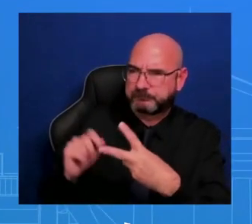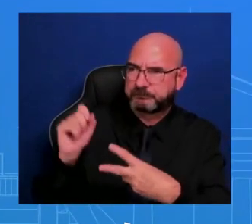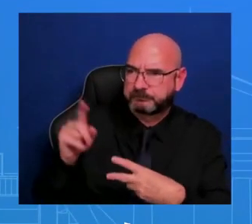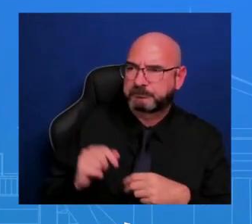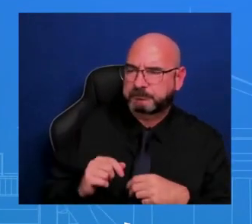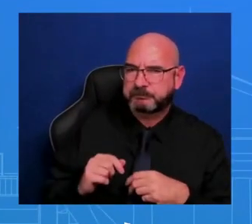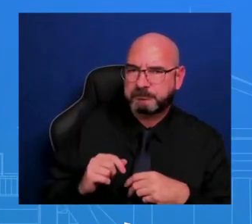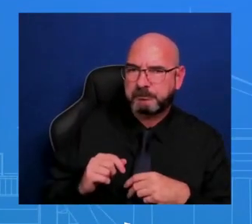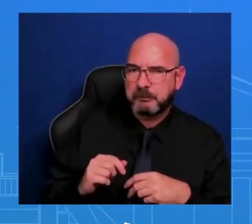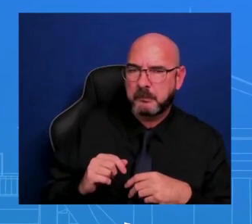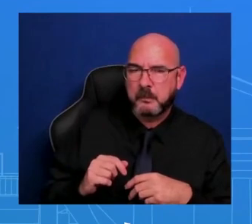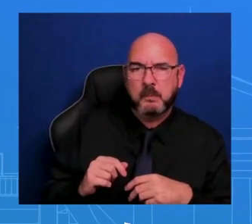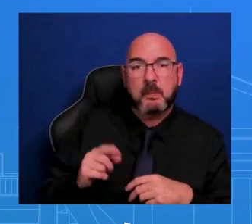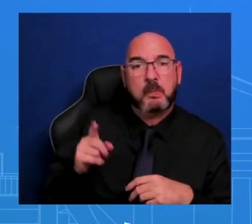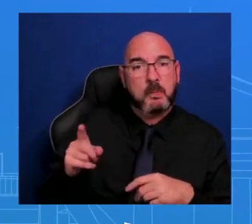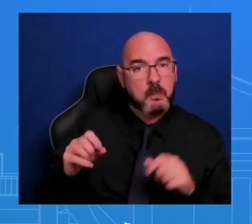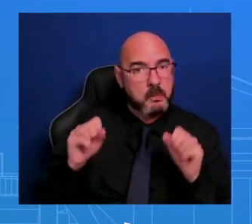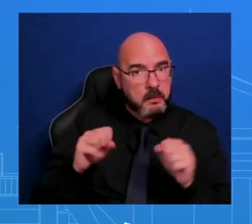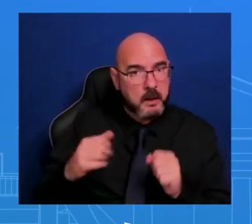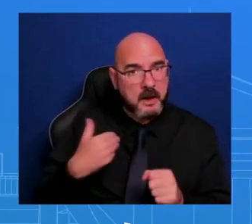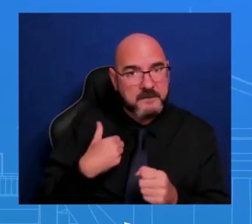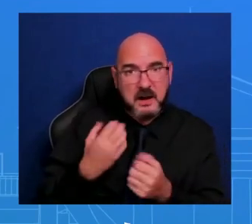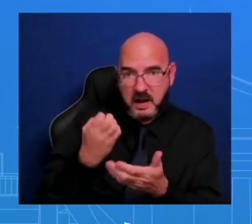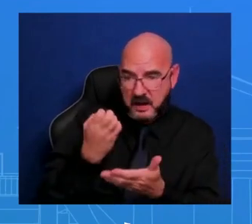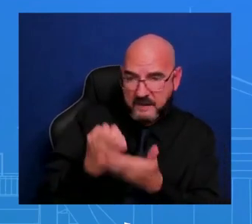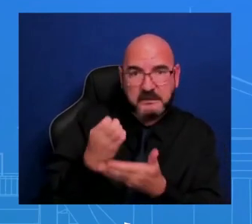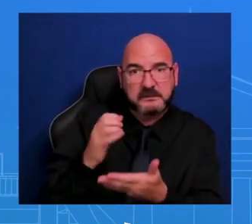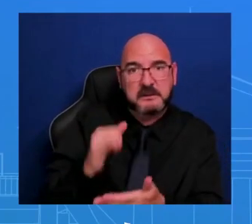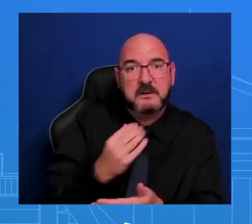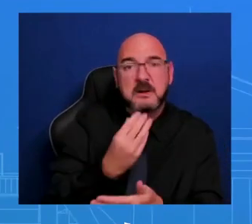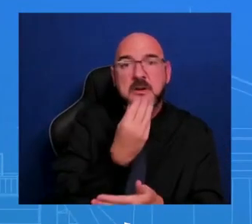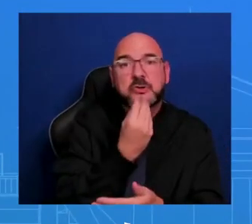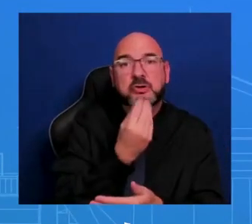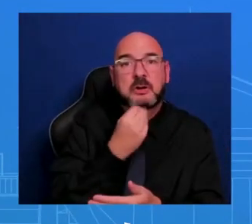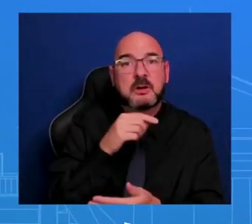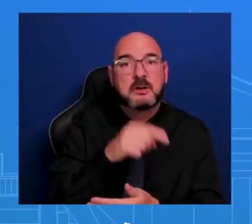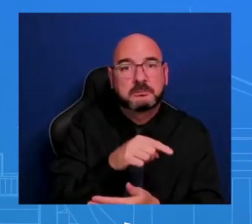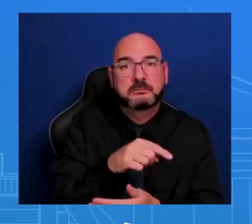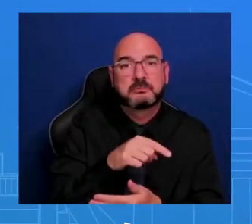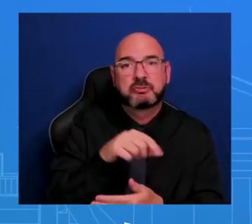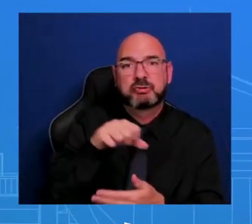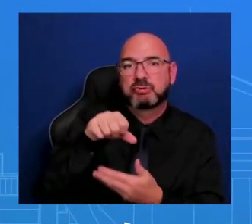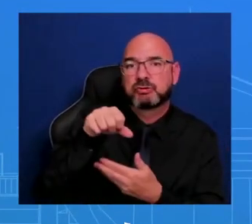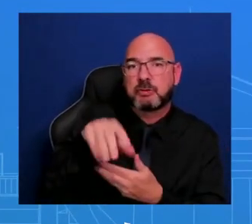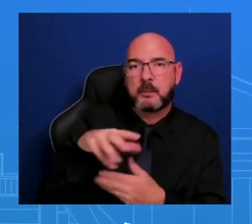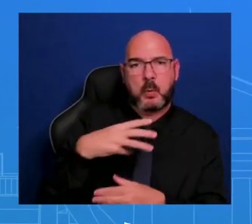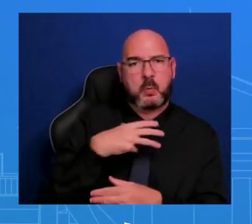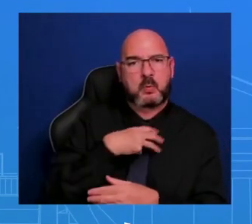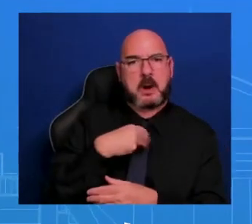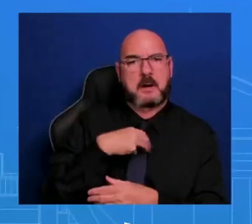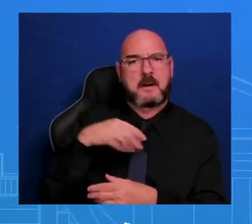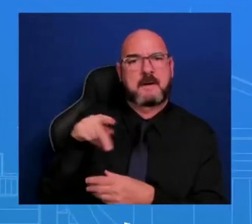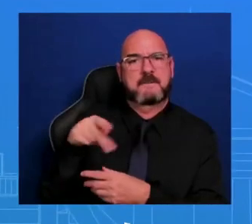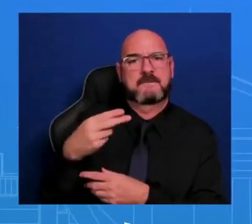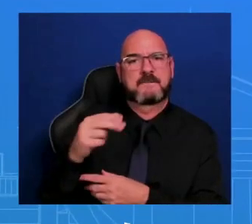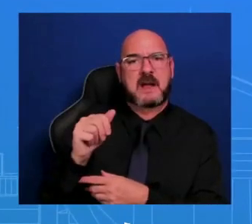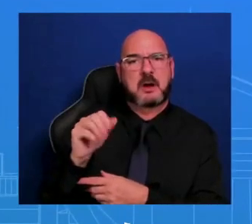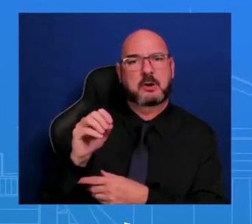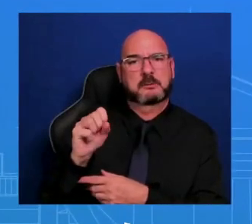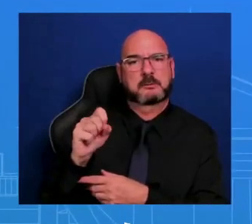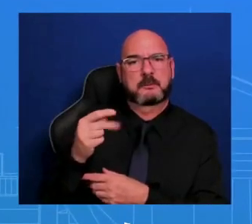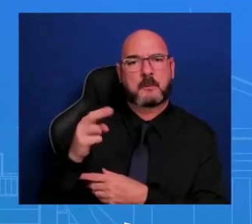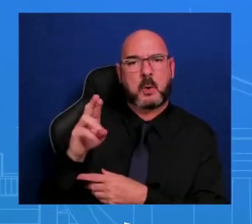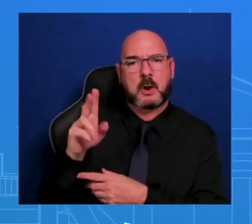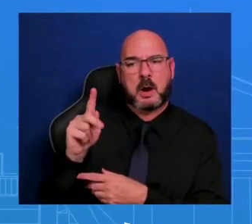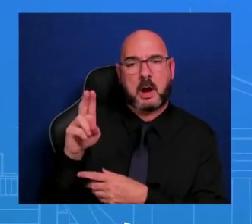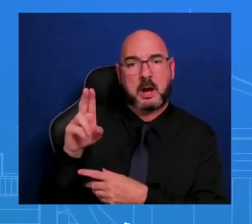Gaza. Any confirmation from the U.S. on this? I cannot confirm that. Just now, as you know, the UN